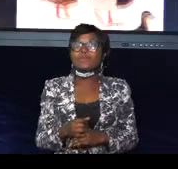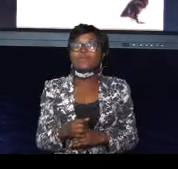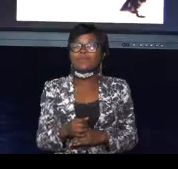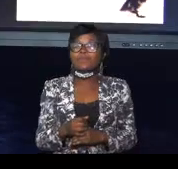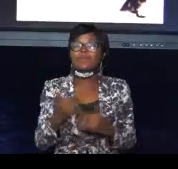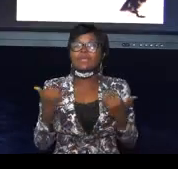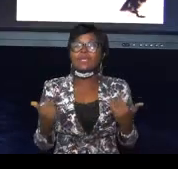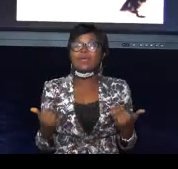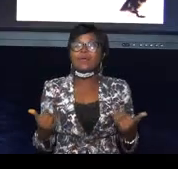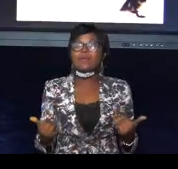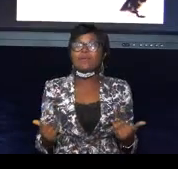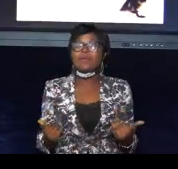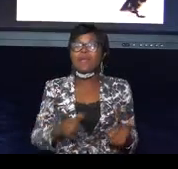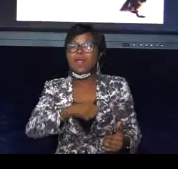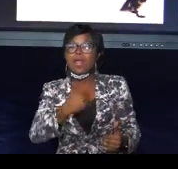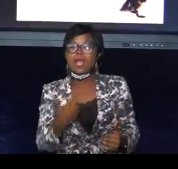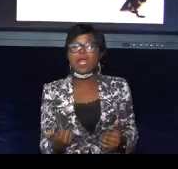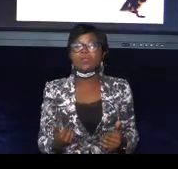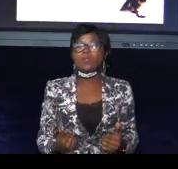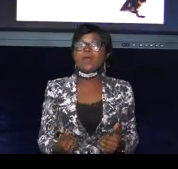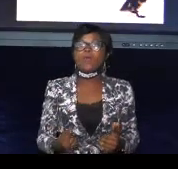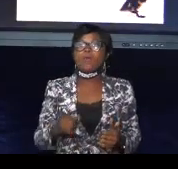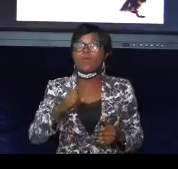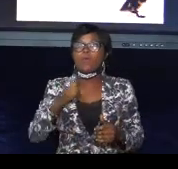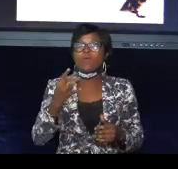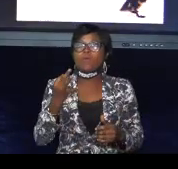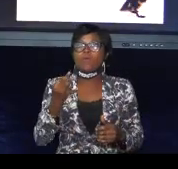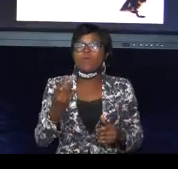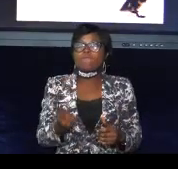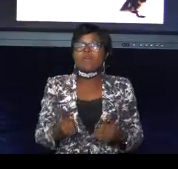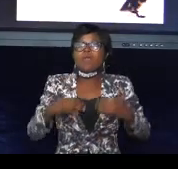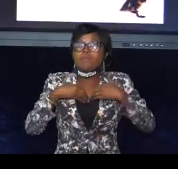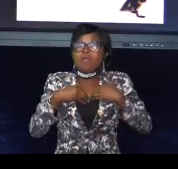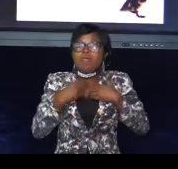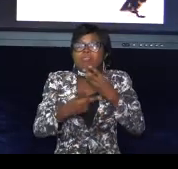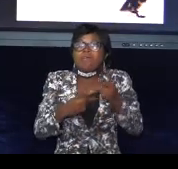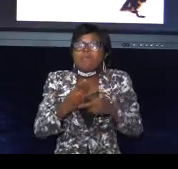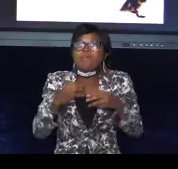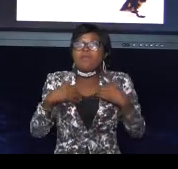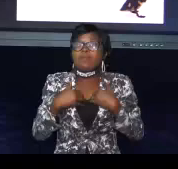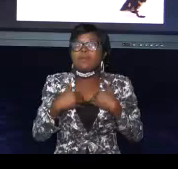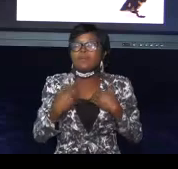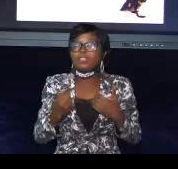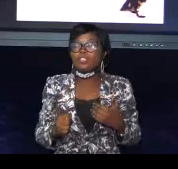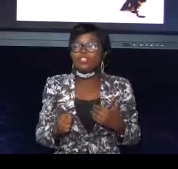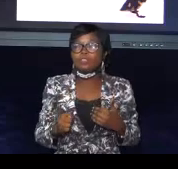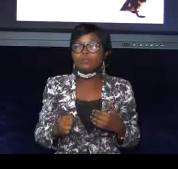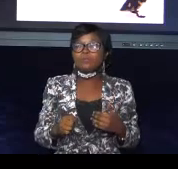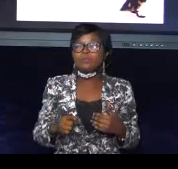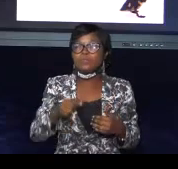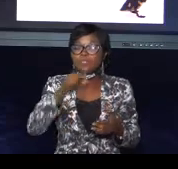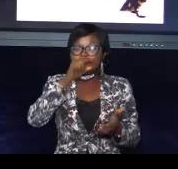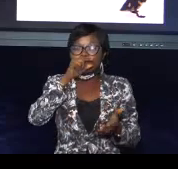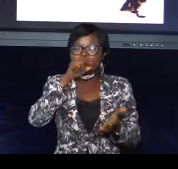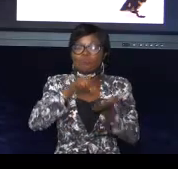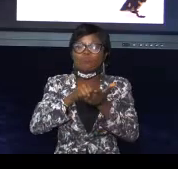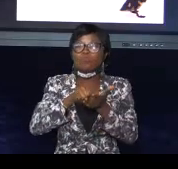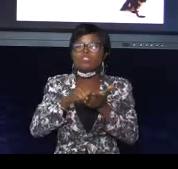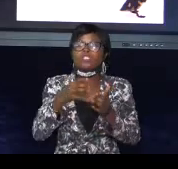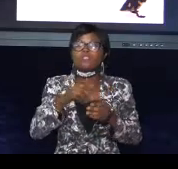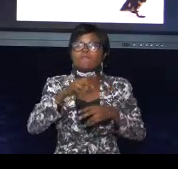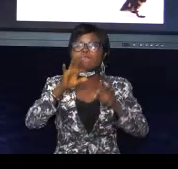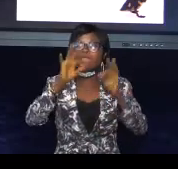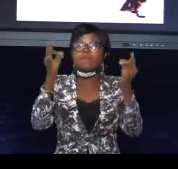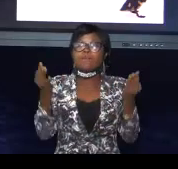Now, another set of animals. This time, the chicken family. Oh, you remember